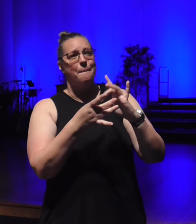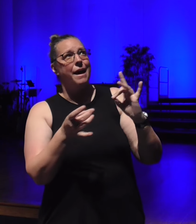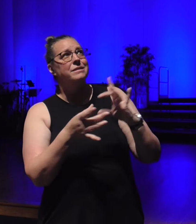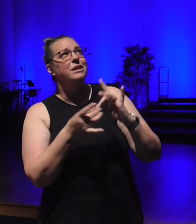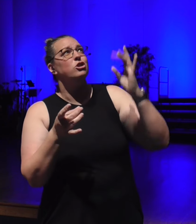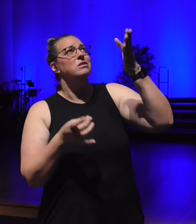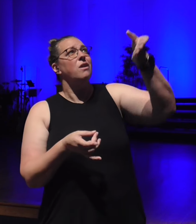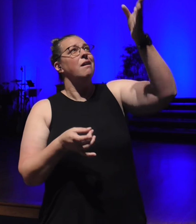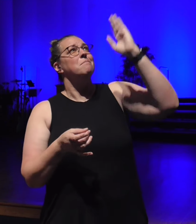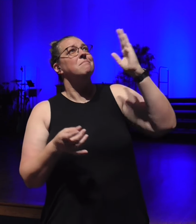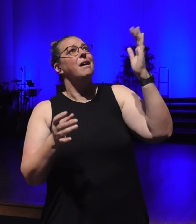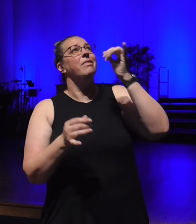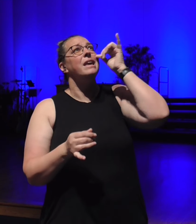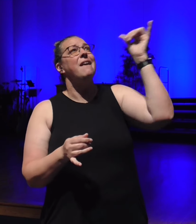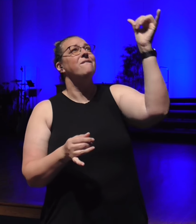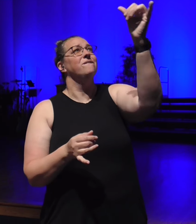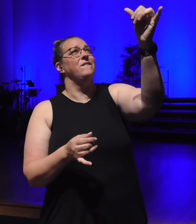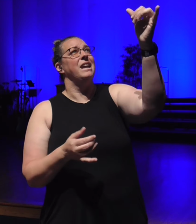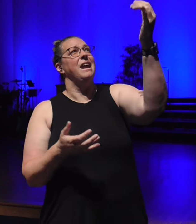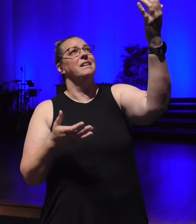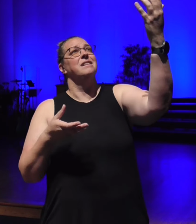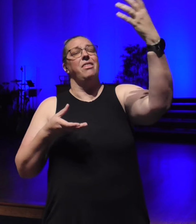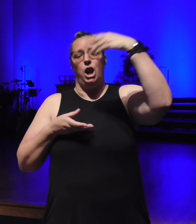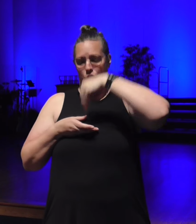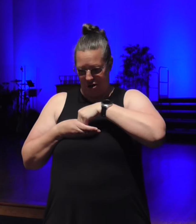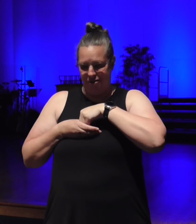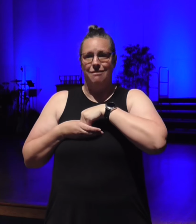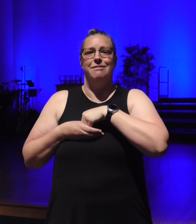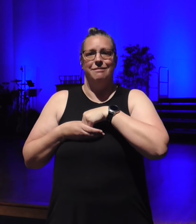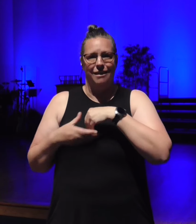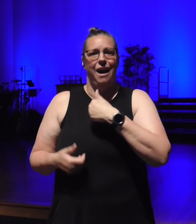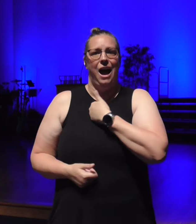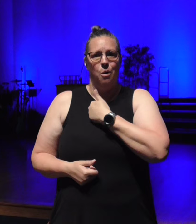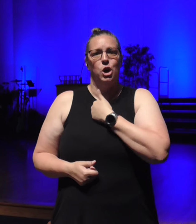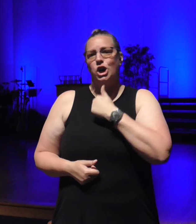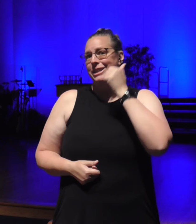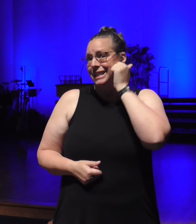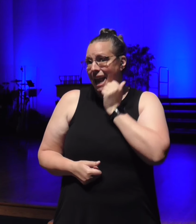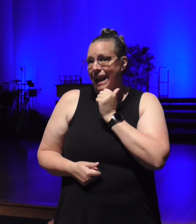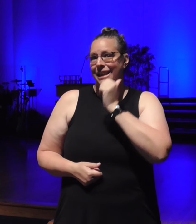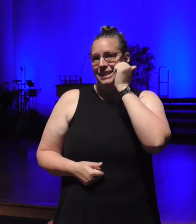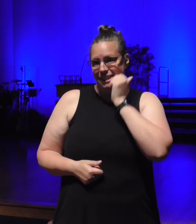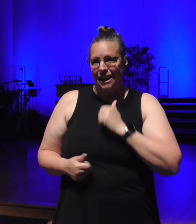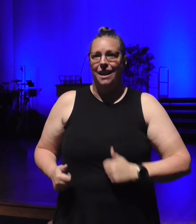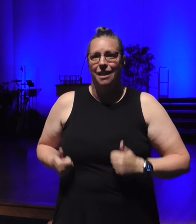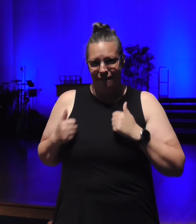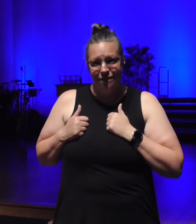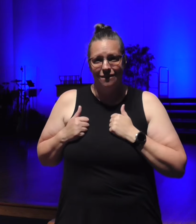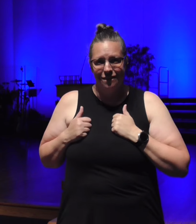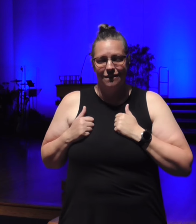higher planes that are embedded within our very day-to-day